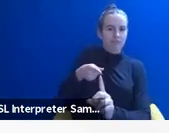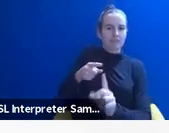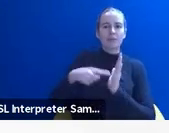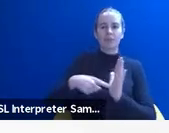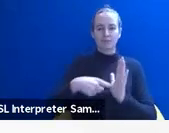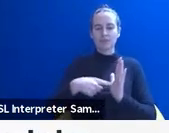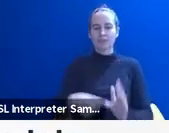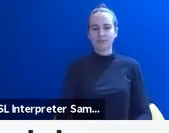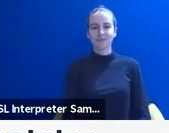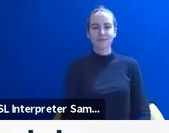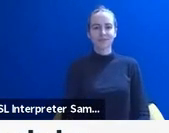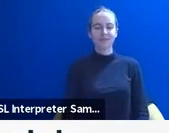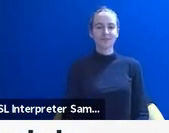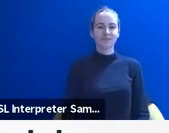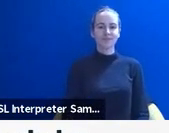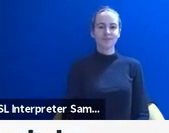symptoms.